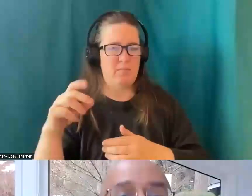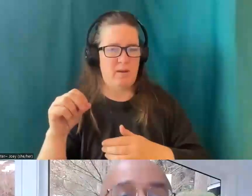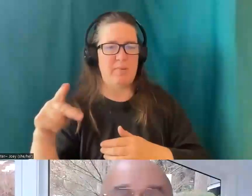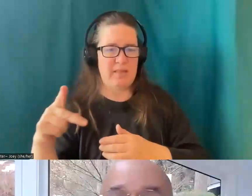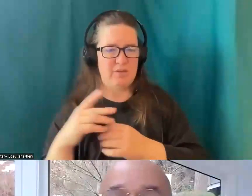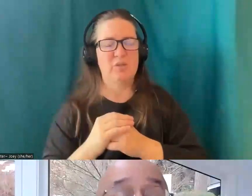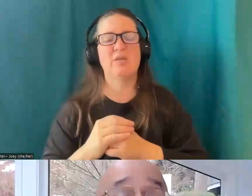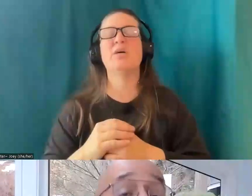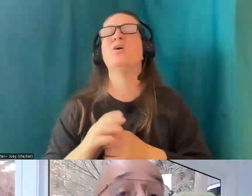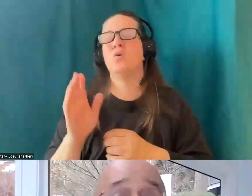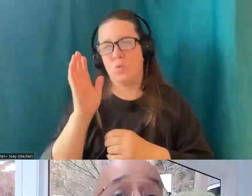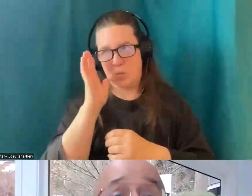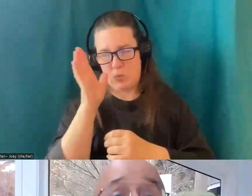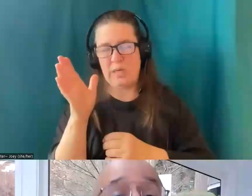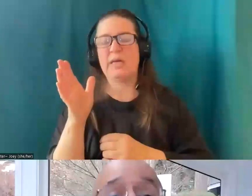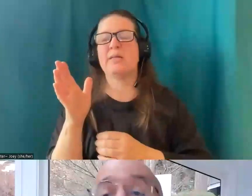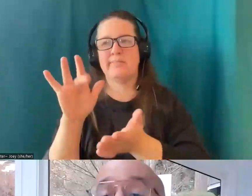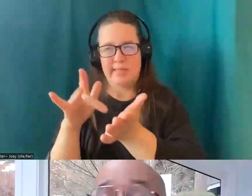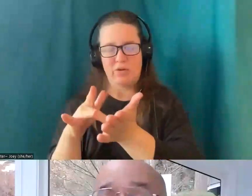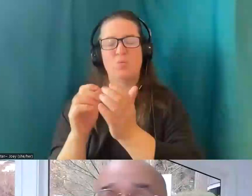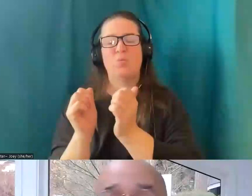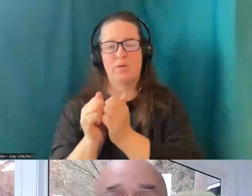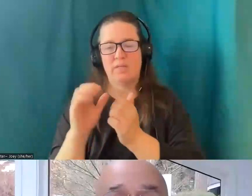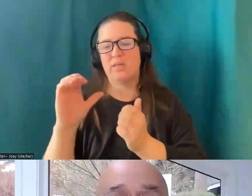and the conversations, and we do encourage them to apply.